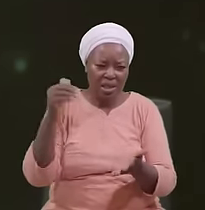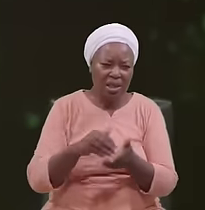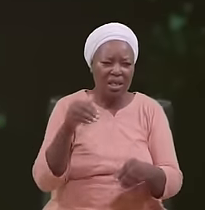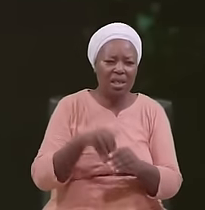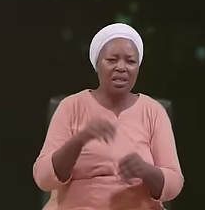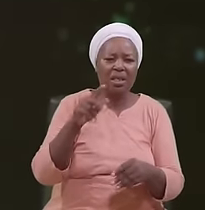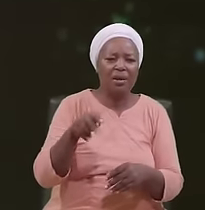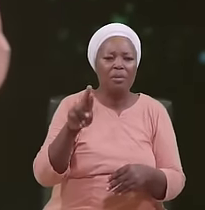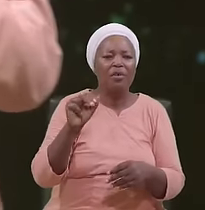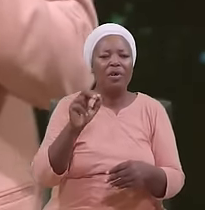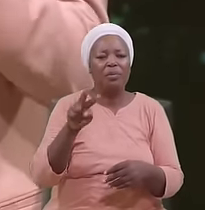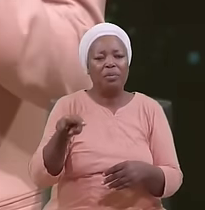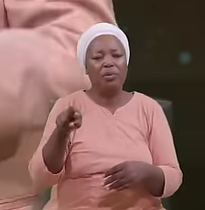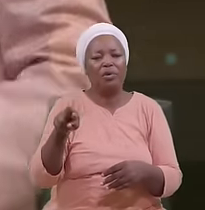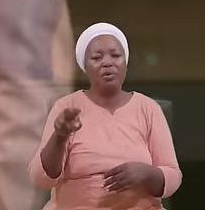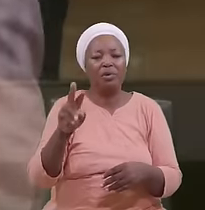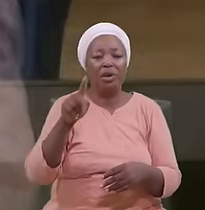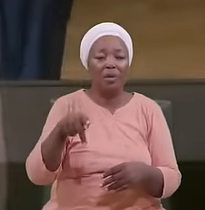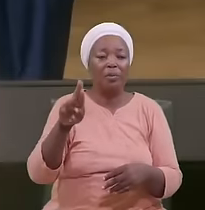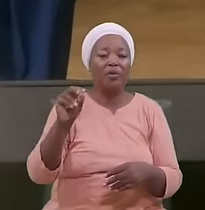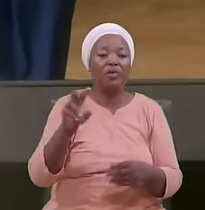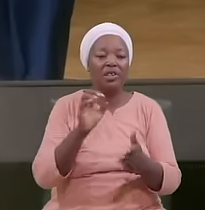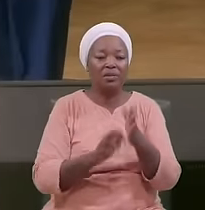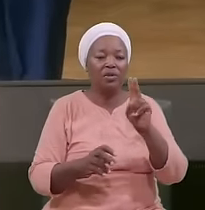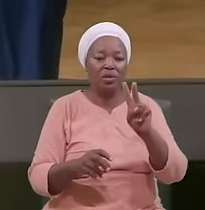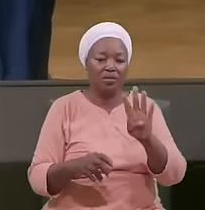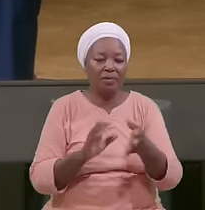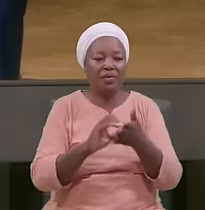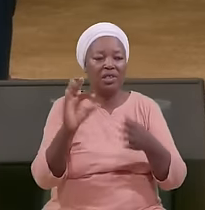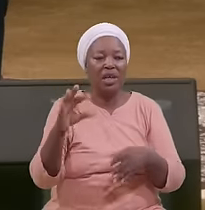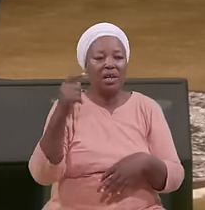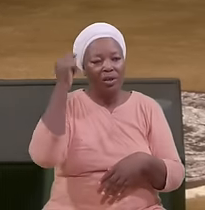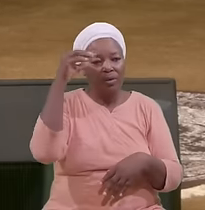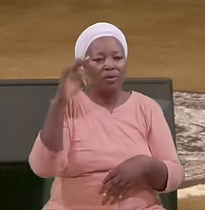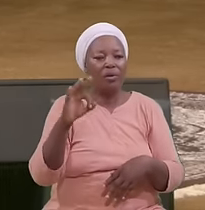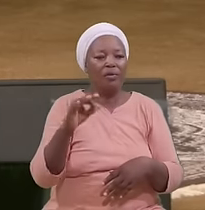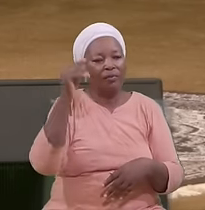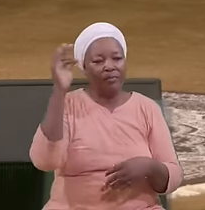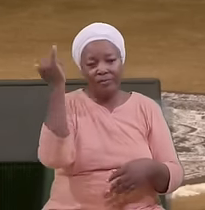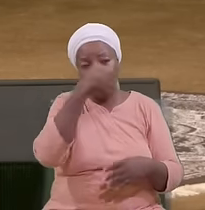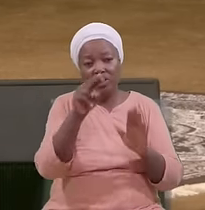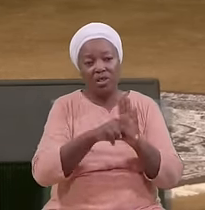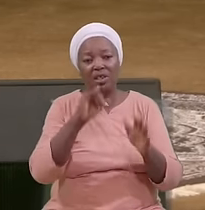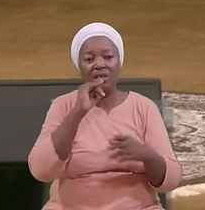24, verse 9. The thought of foolishness is sin. And the scorner is